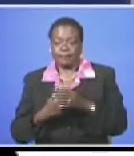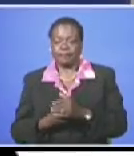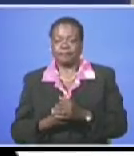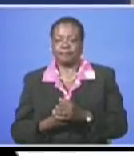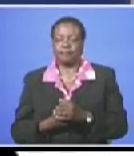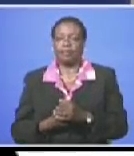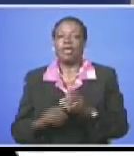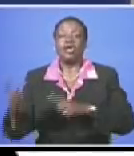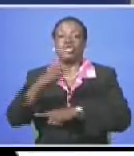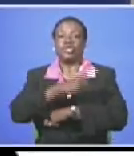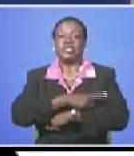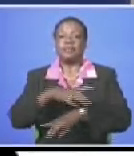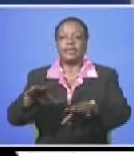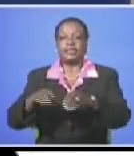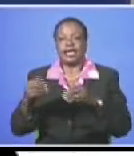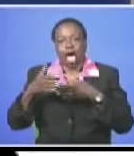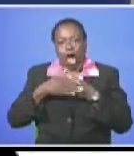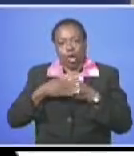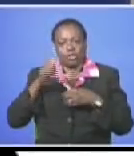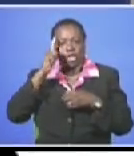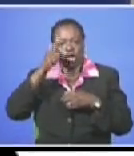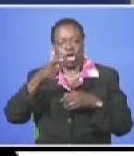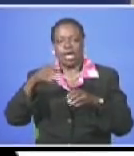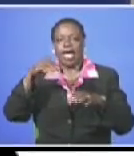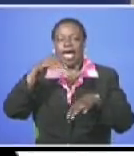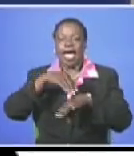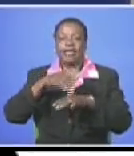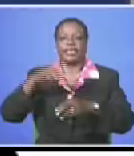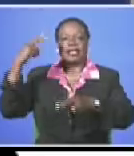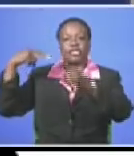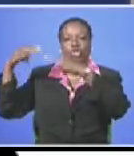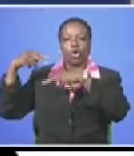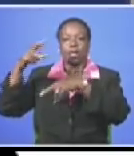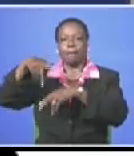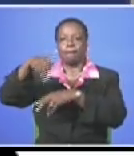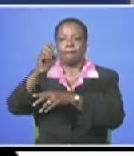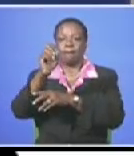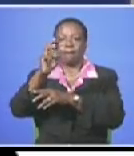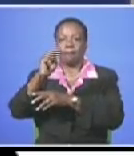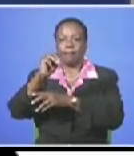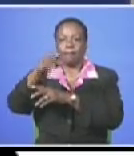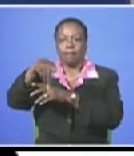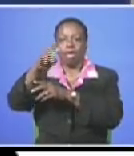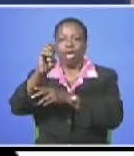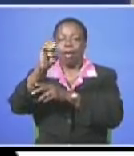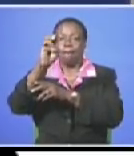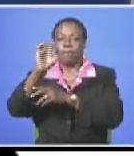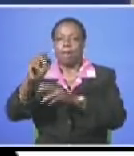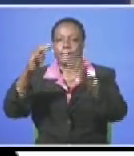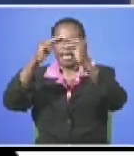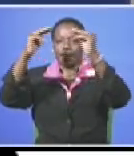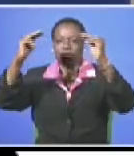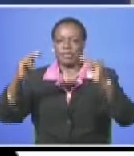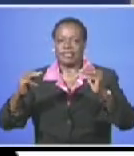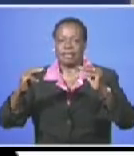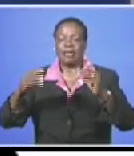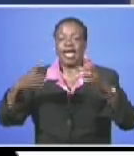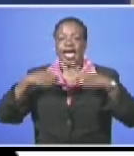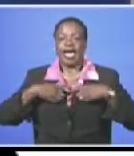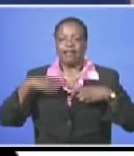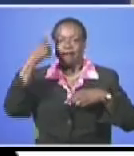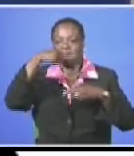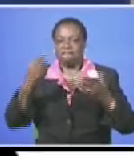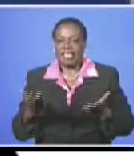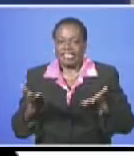Well, also today, we take a closer look at the historic Pompey Museum. It's gotten a facelift, as you may have noticed. Our